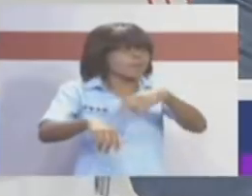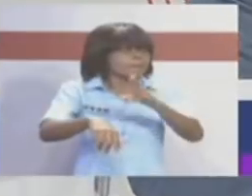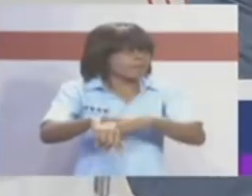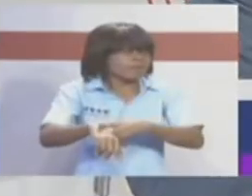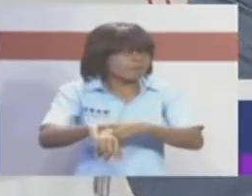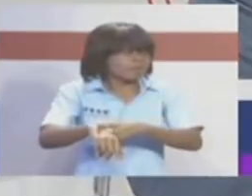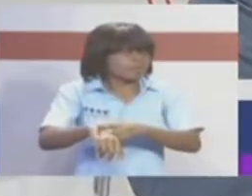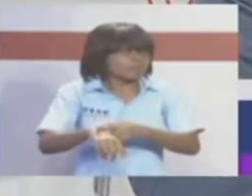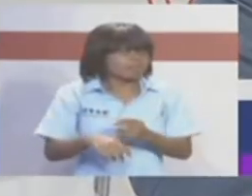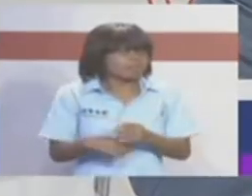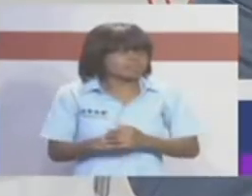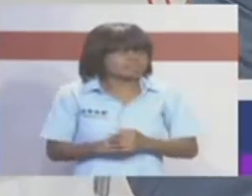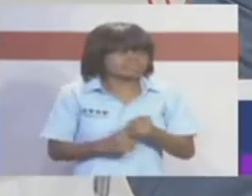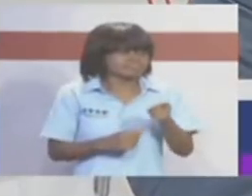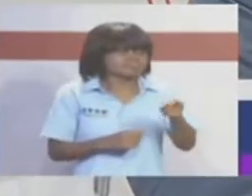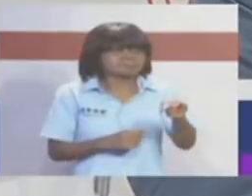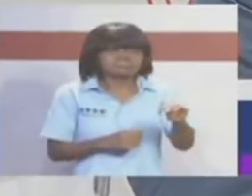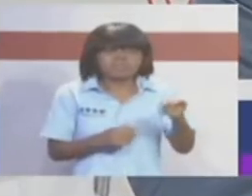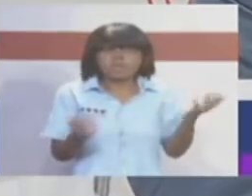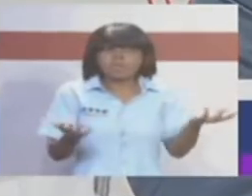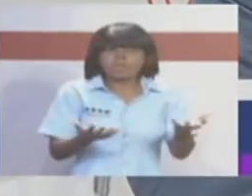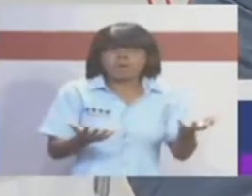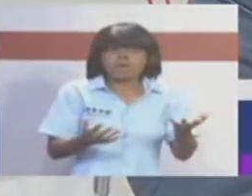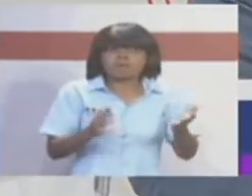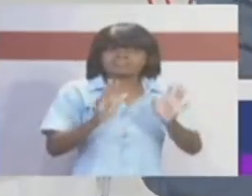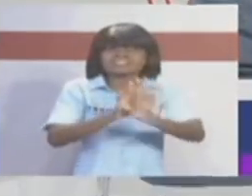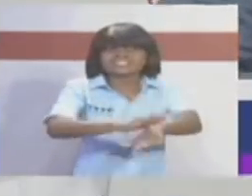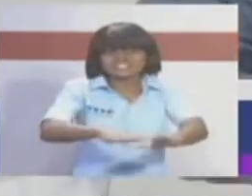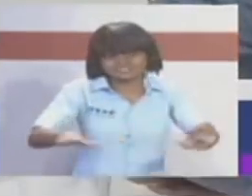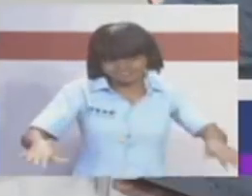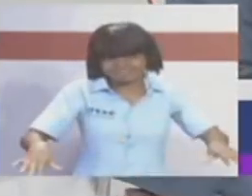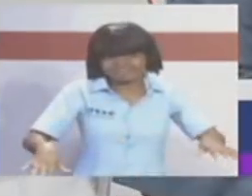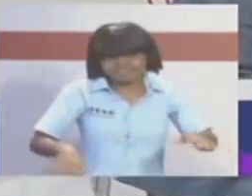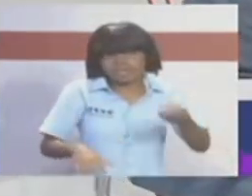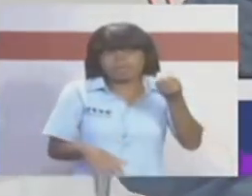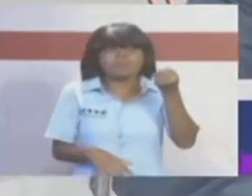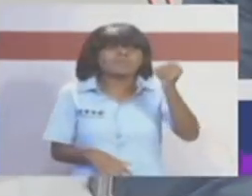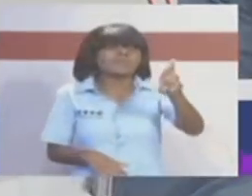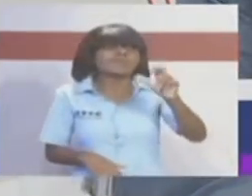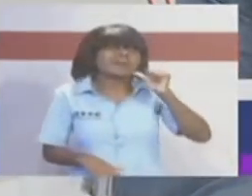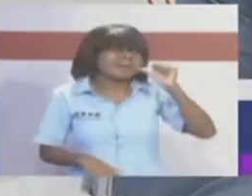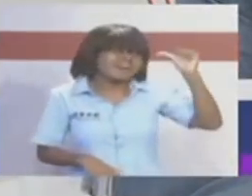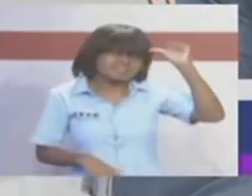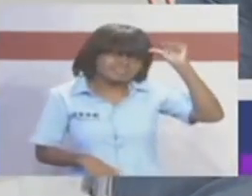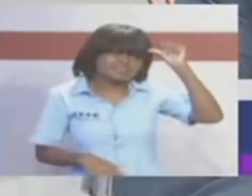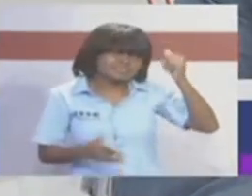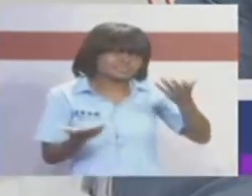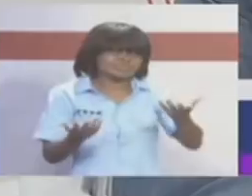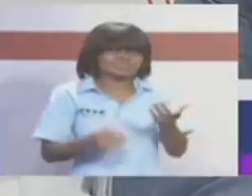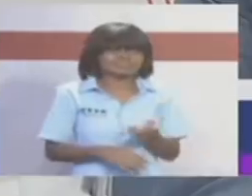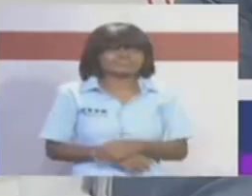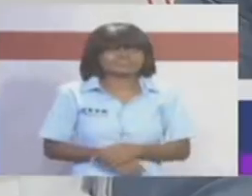adults seeking emergency care within the traditional healthcare system. So